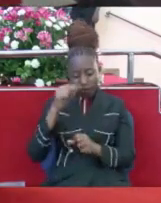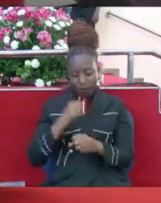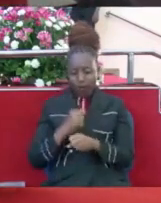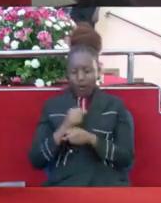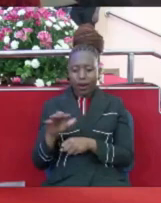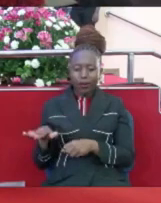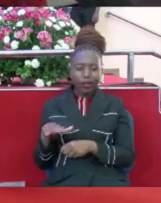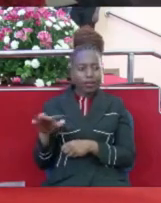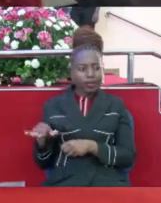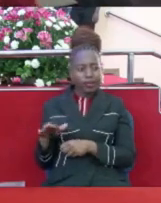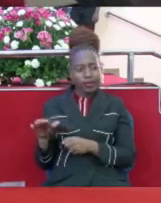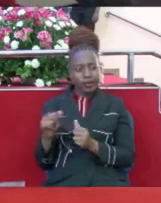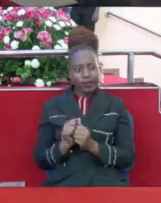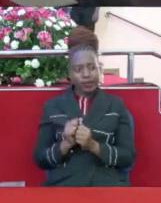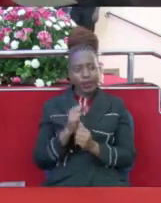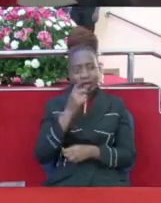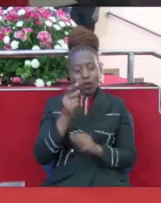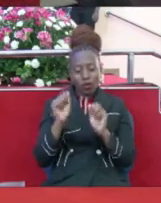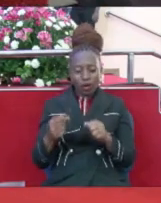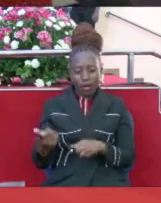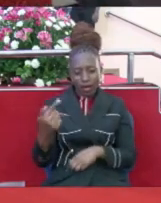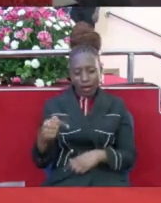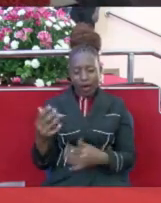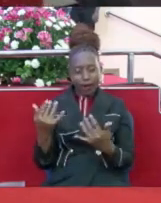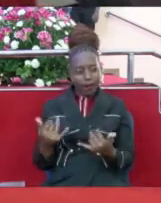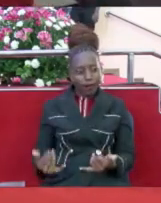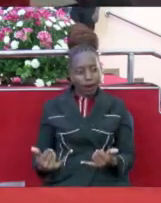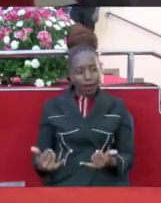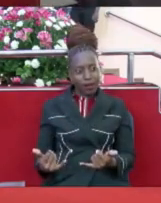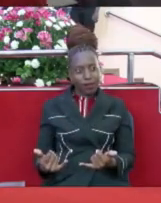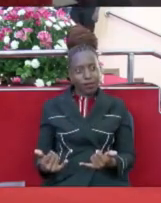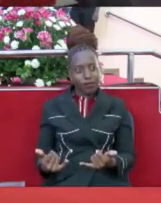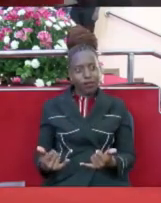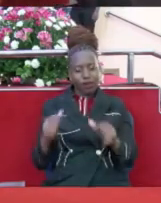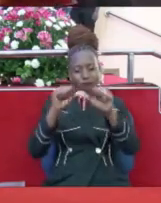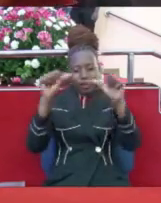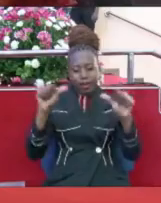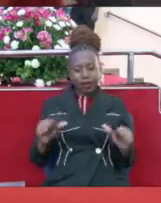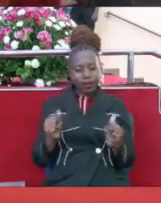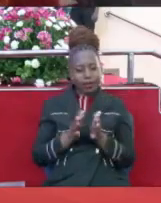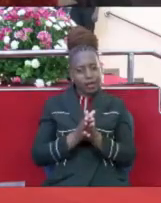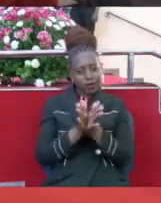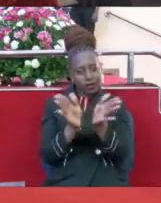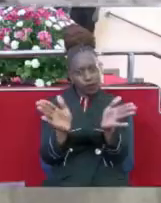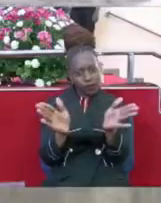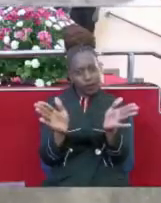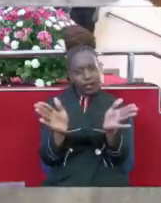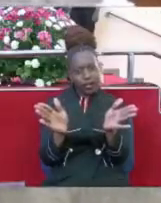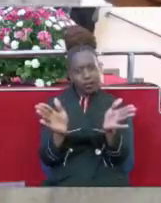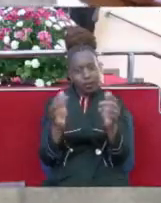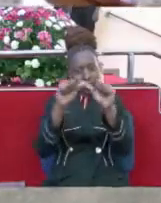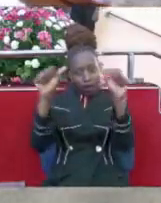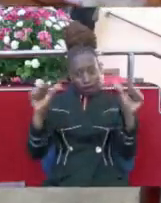kwa sababu ya sehemu zao za kazi. You can come now. Unaweza kuja sasa. The altar is open. Madhabahu yamefunguliwa. The altar